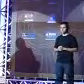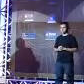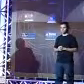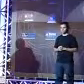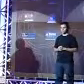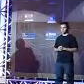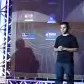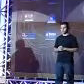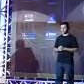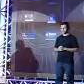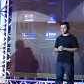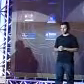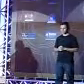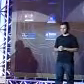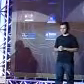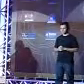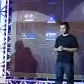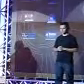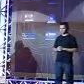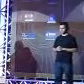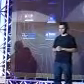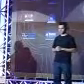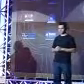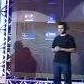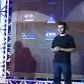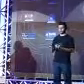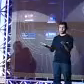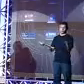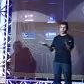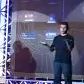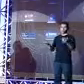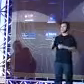These are achievements we prize highly.